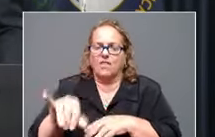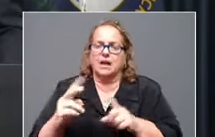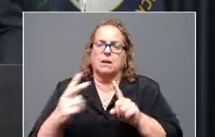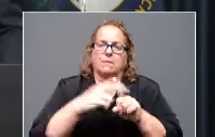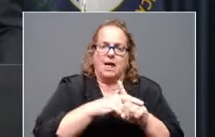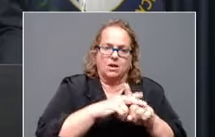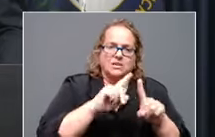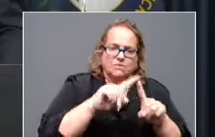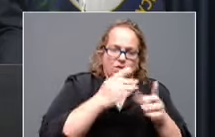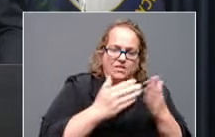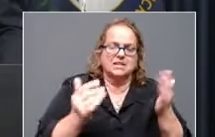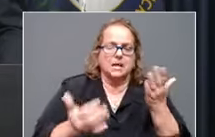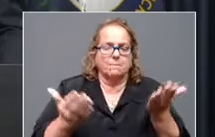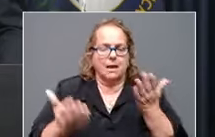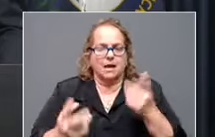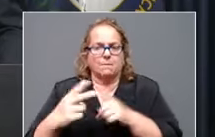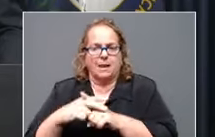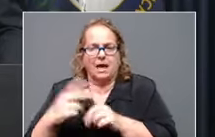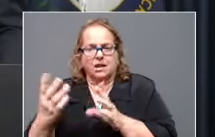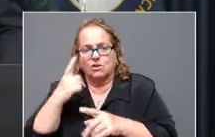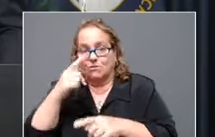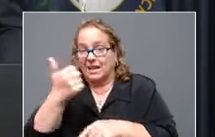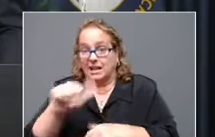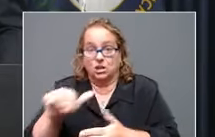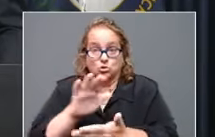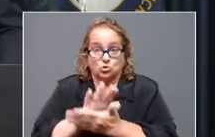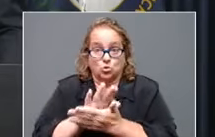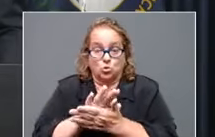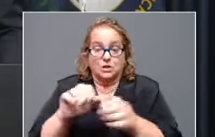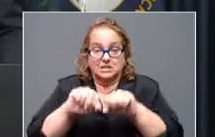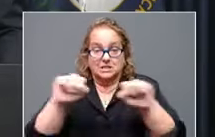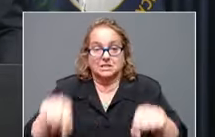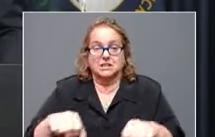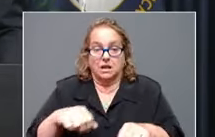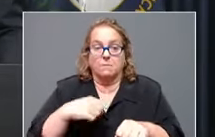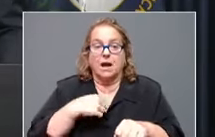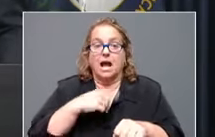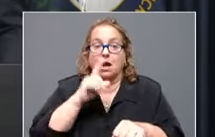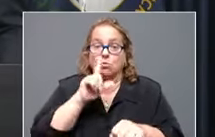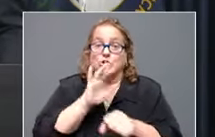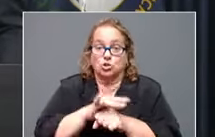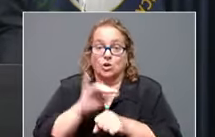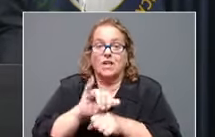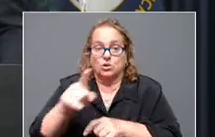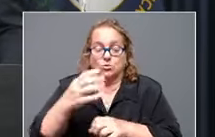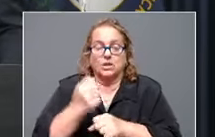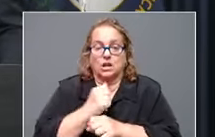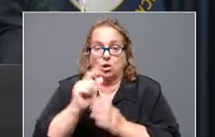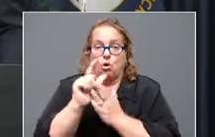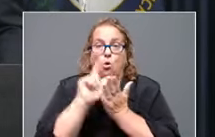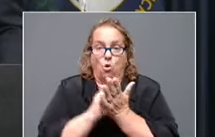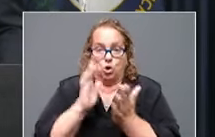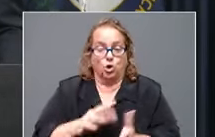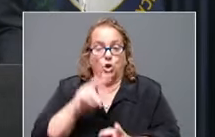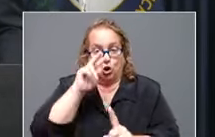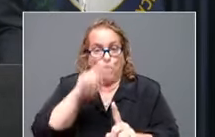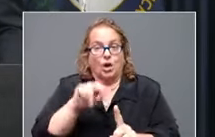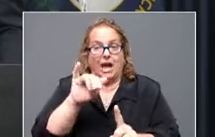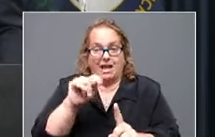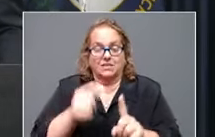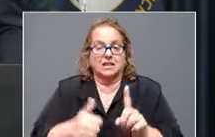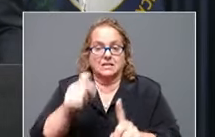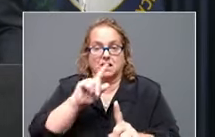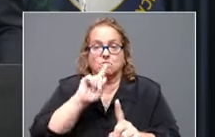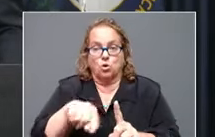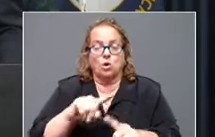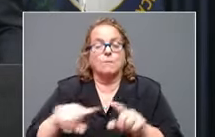here. But for any school system, I'd ensure that you have your counsel look at the executive order. But let's certainly make